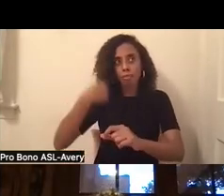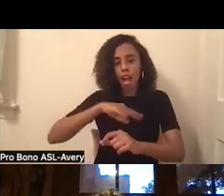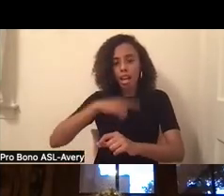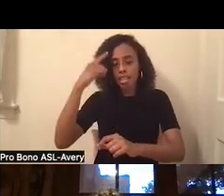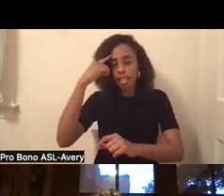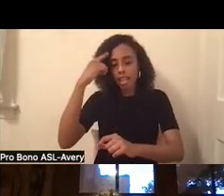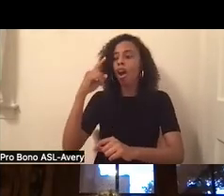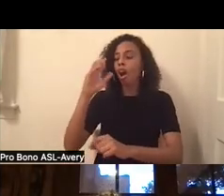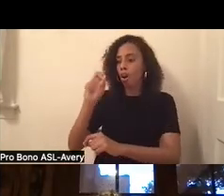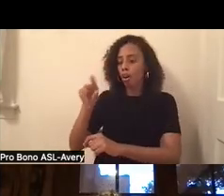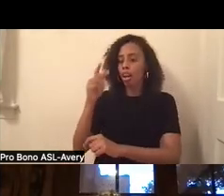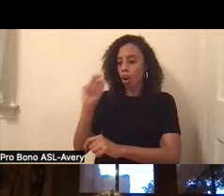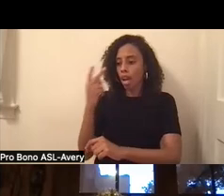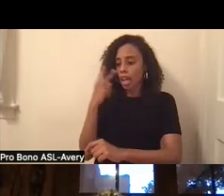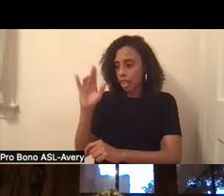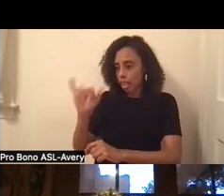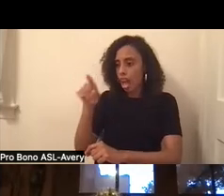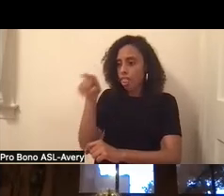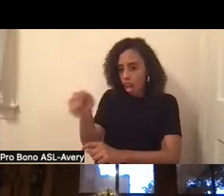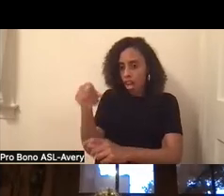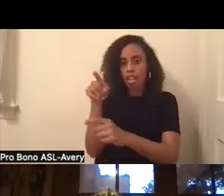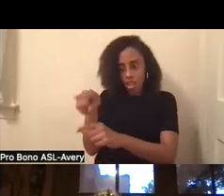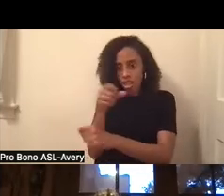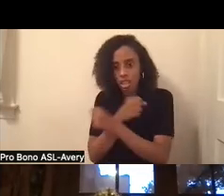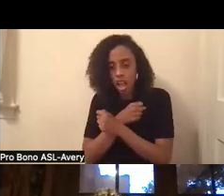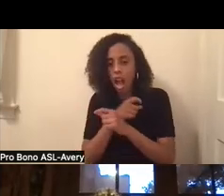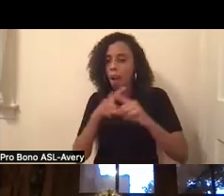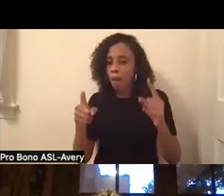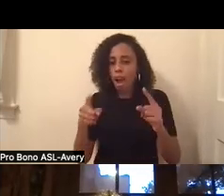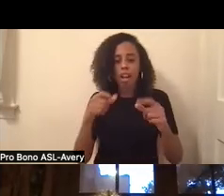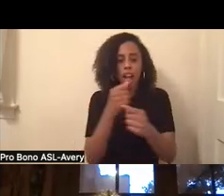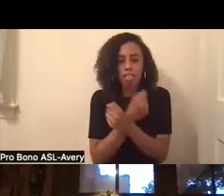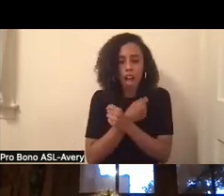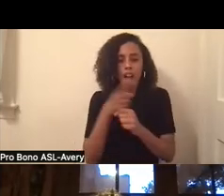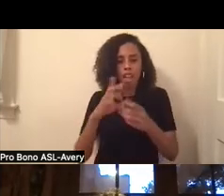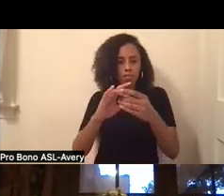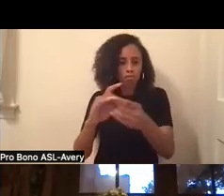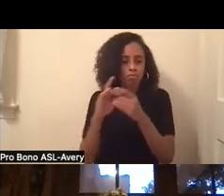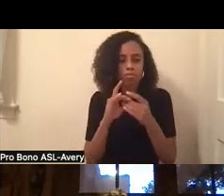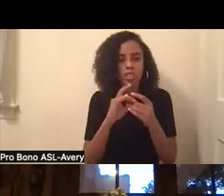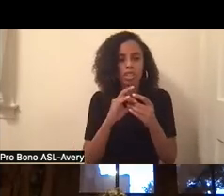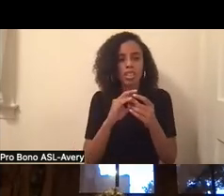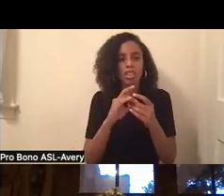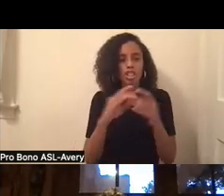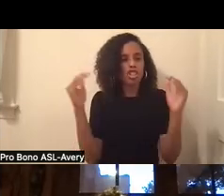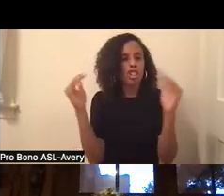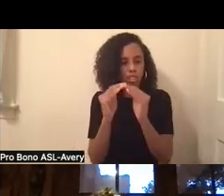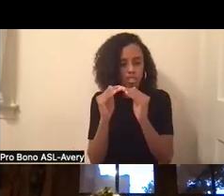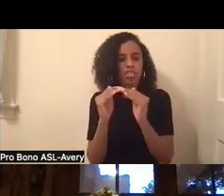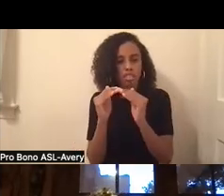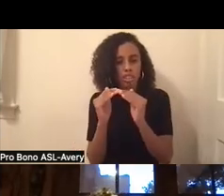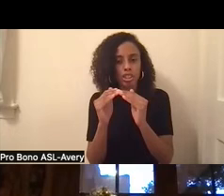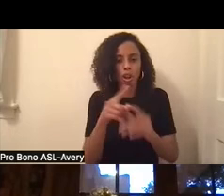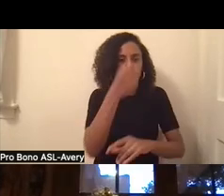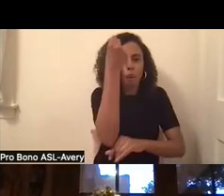We're talking about a love that is intrinsically tied and bound to justice, right? So the movements, the